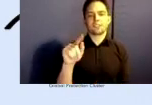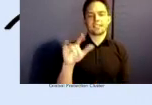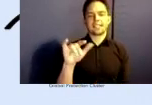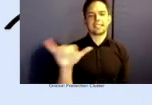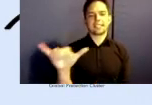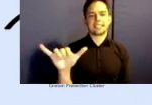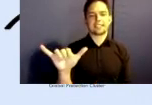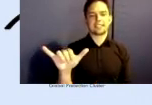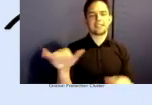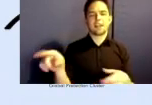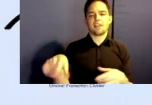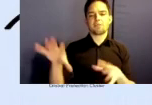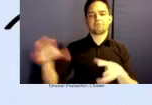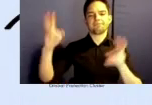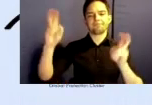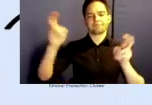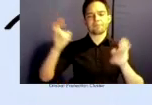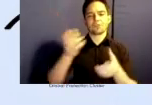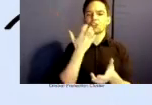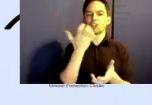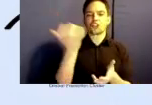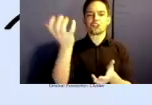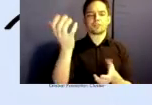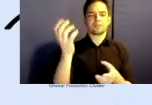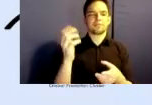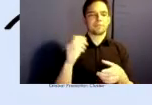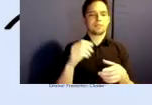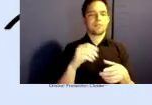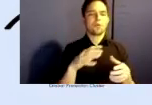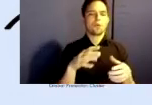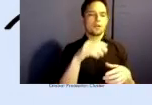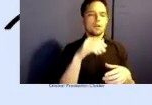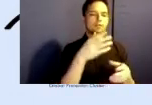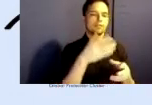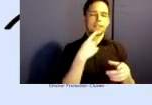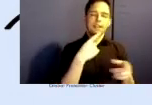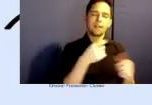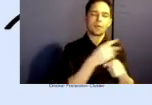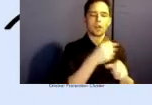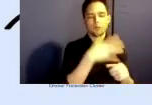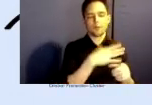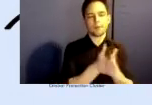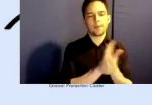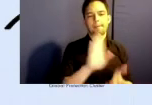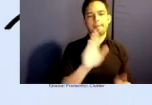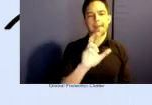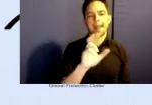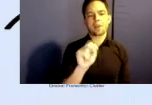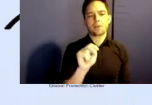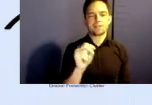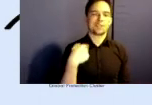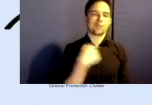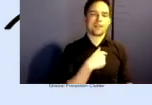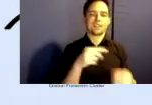general perceive barren women in a very negative way. So we have to be on the lookout for these infertility-related